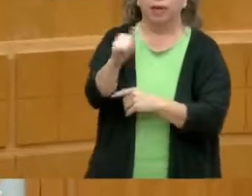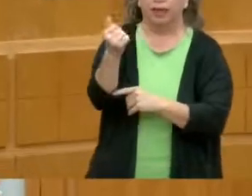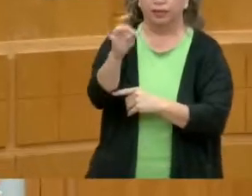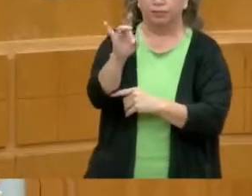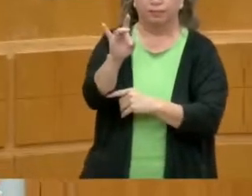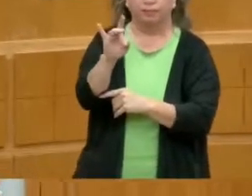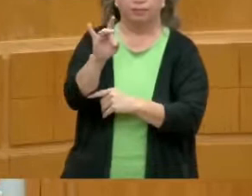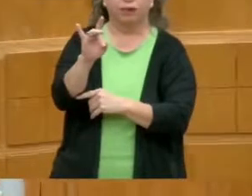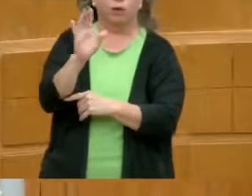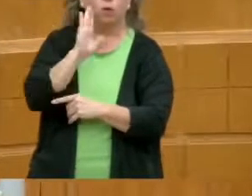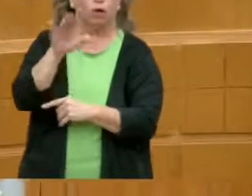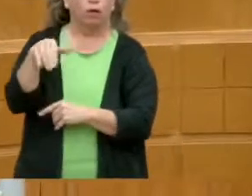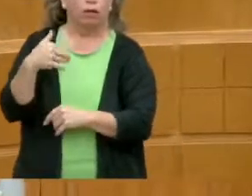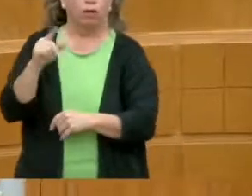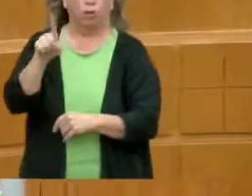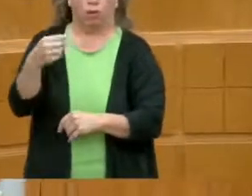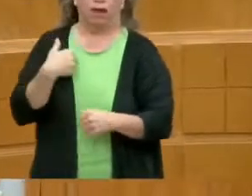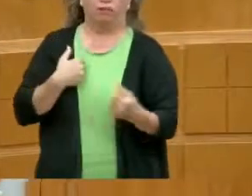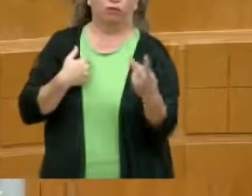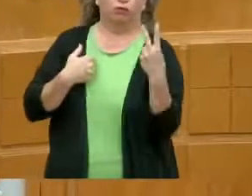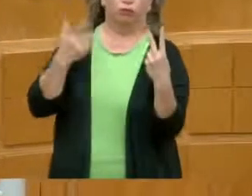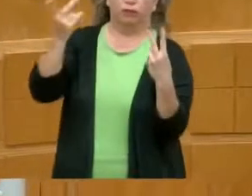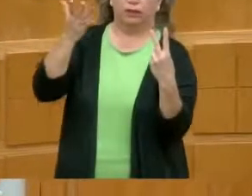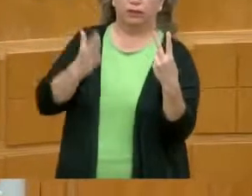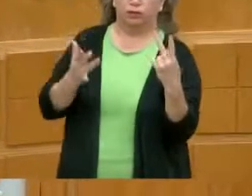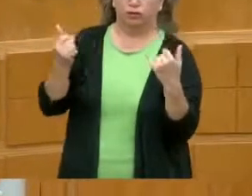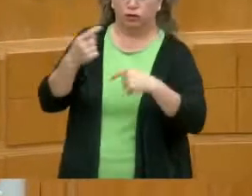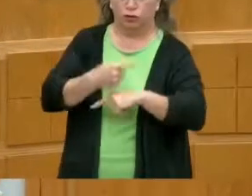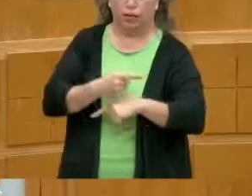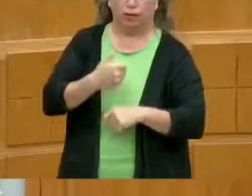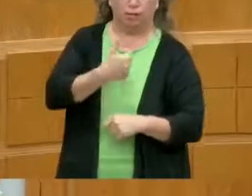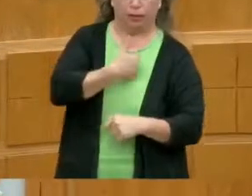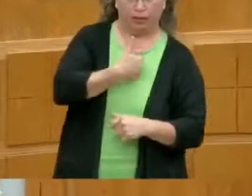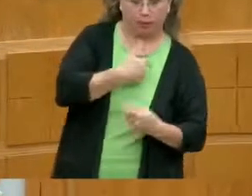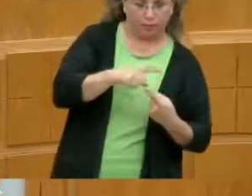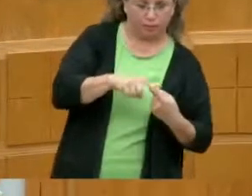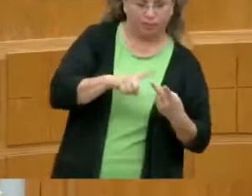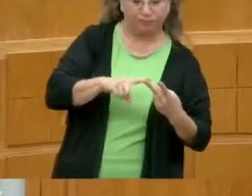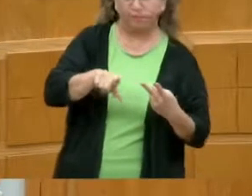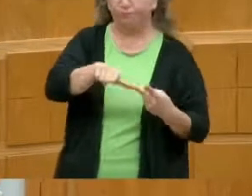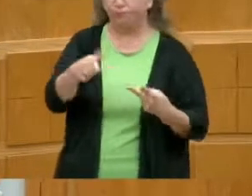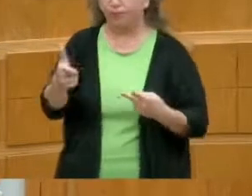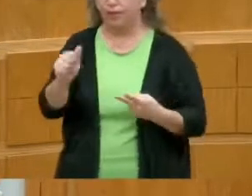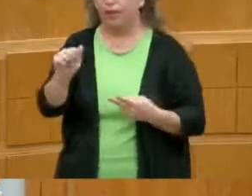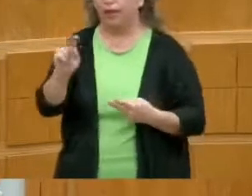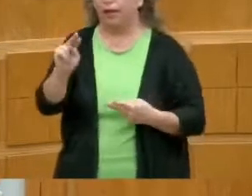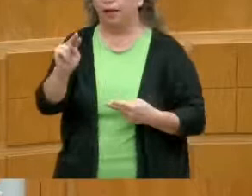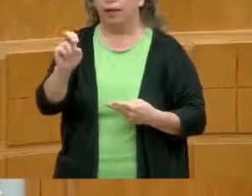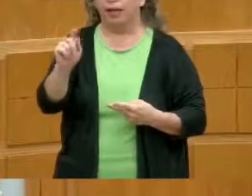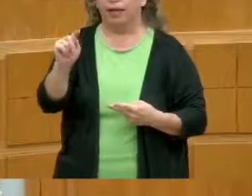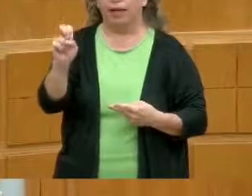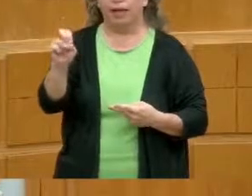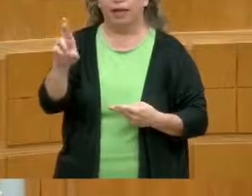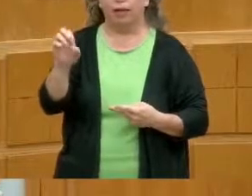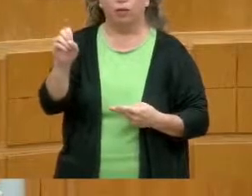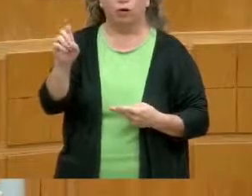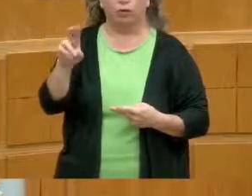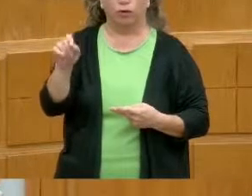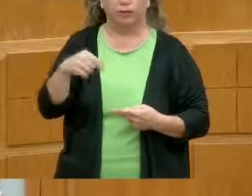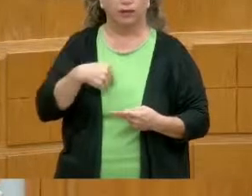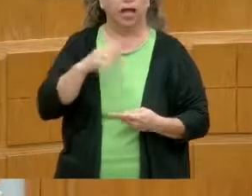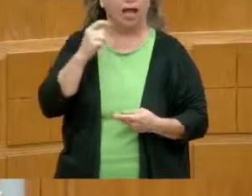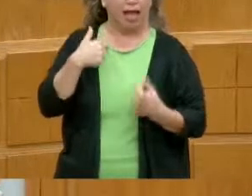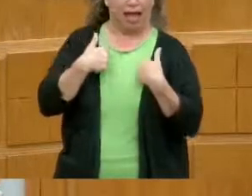two presenters today, myself and then Annette Rodriguez, our Public Health Director. And I'm going to cover three things. I'm going to go over our